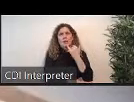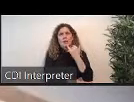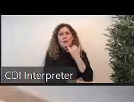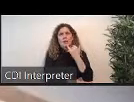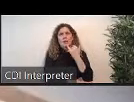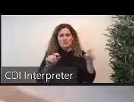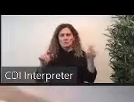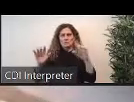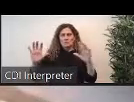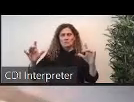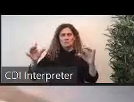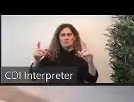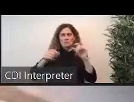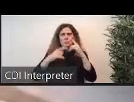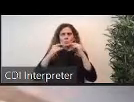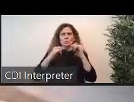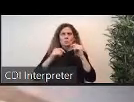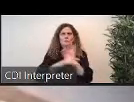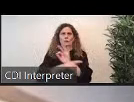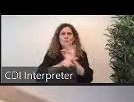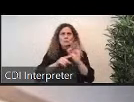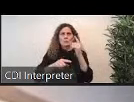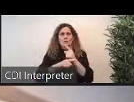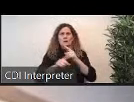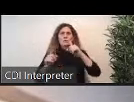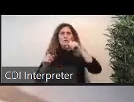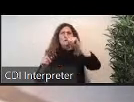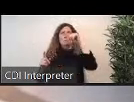underinsured communities, Black and Latinx,